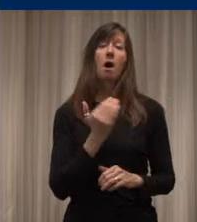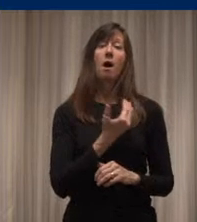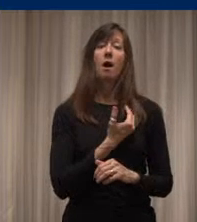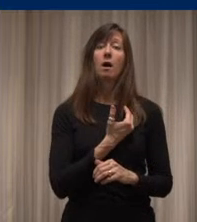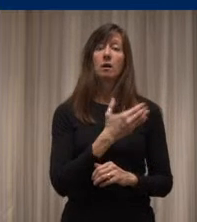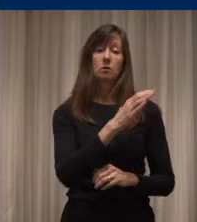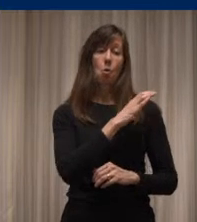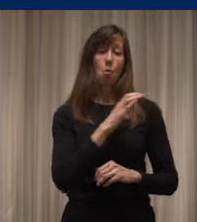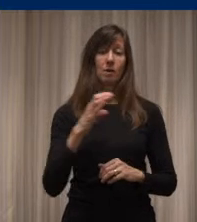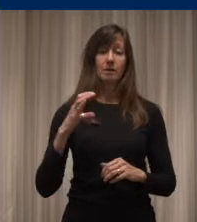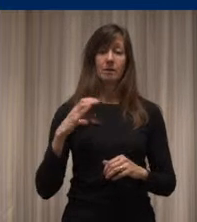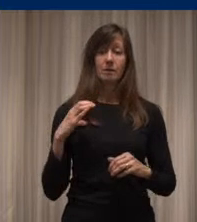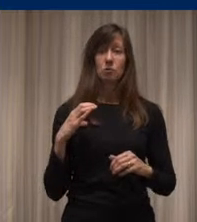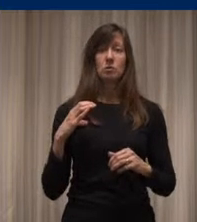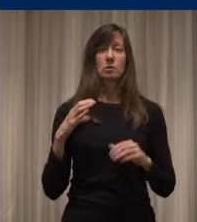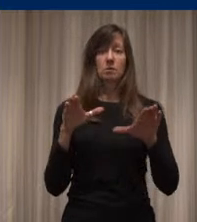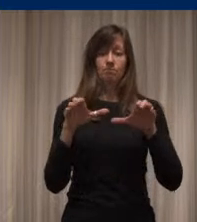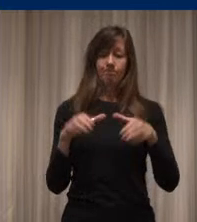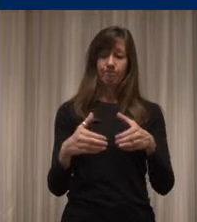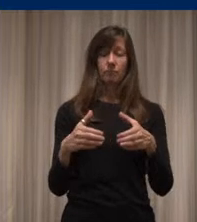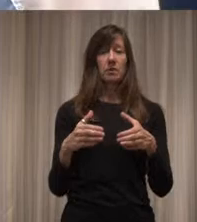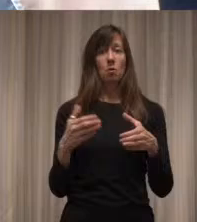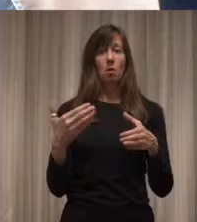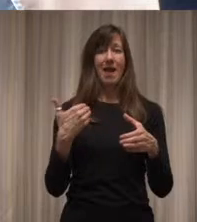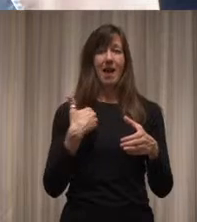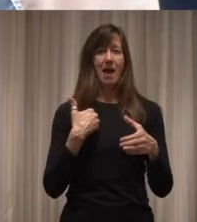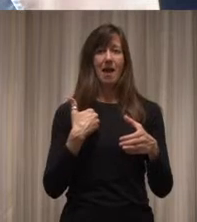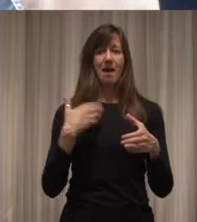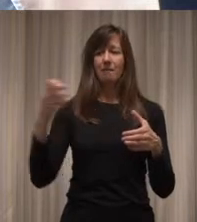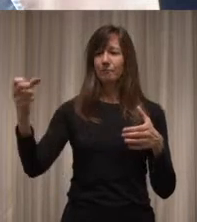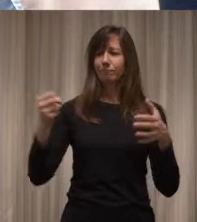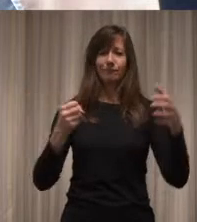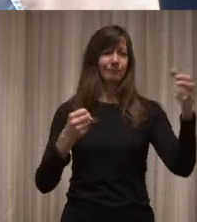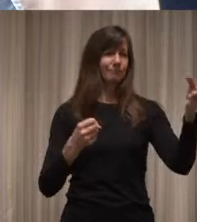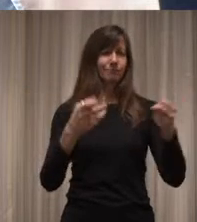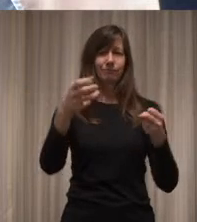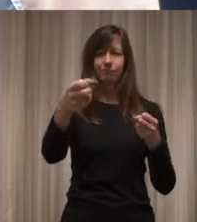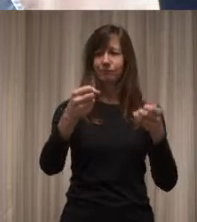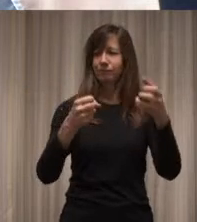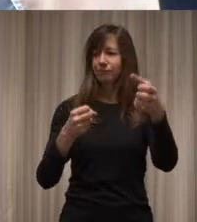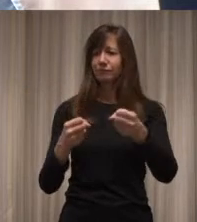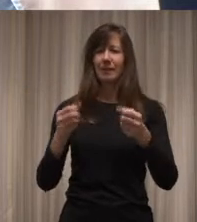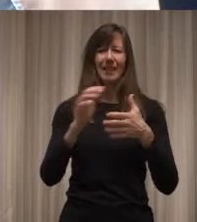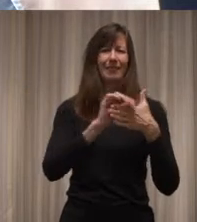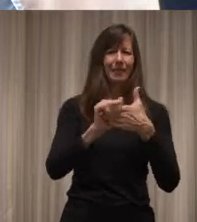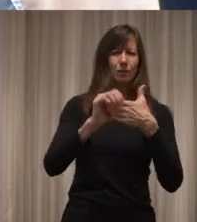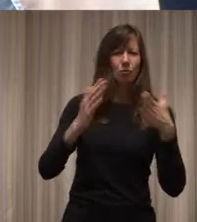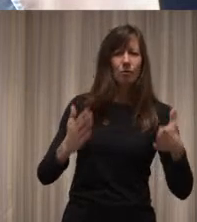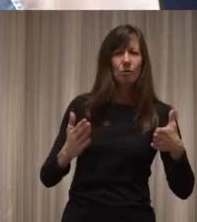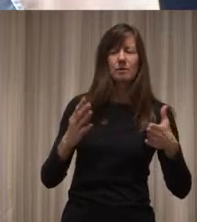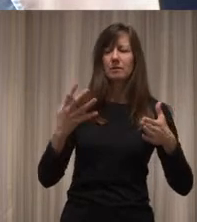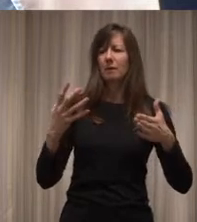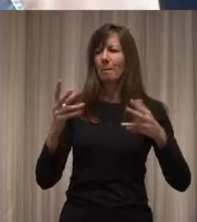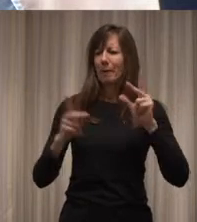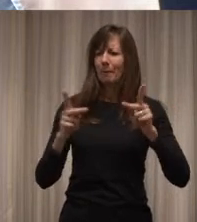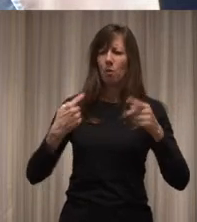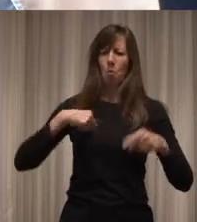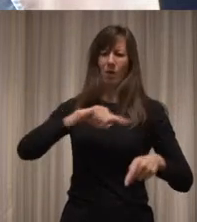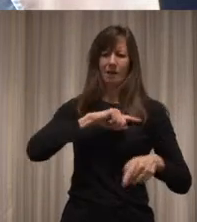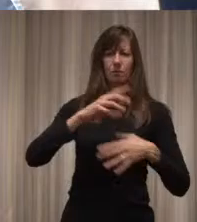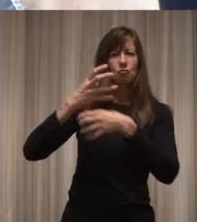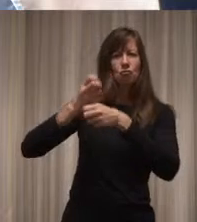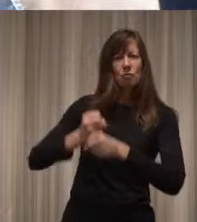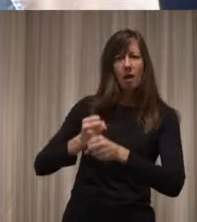as we bring on more members, leaders, and trusted voices from across our community from many different